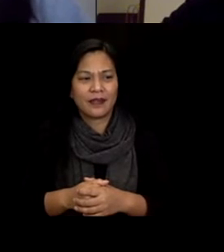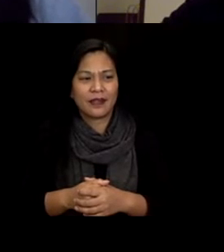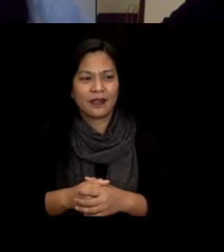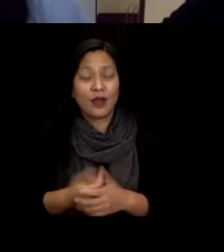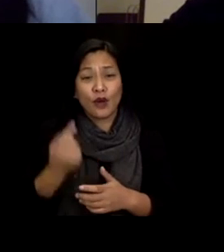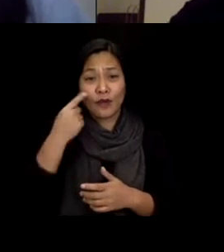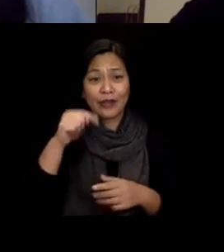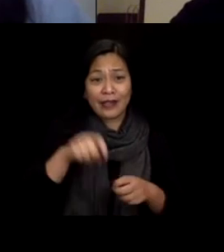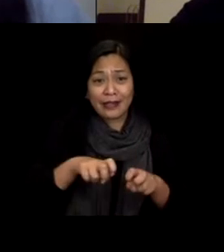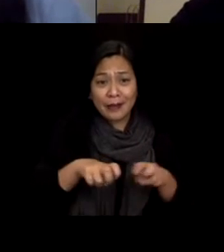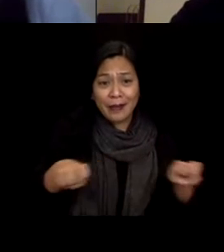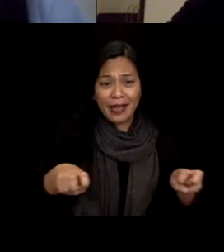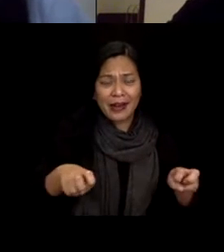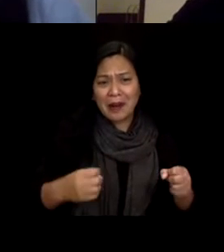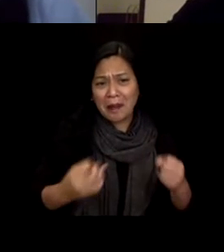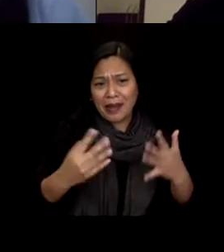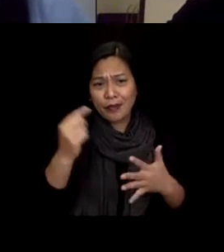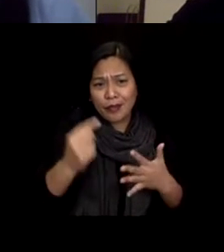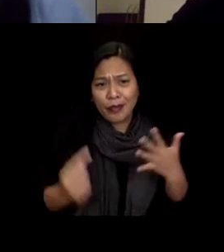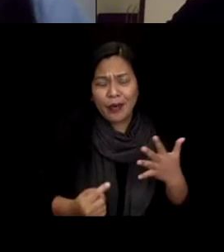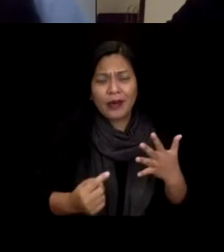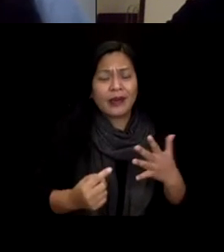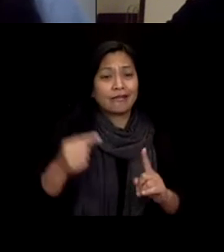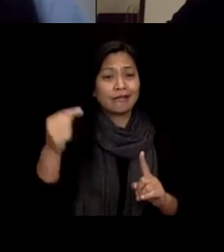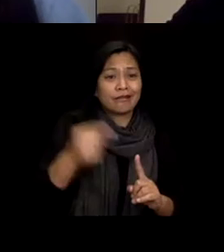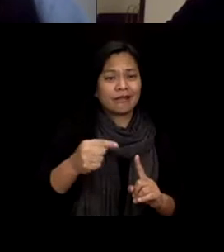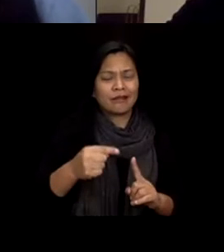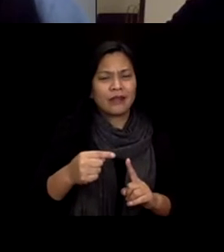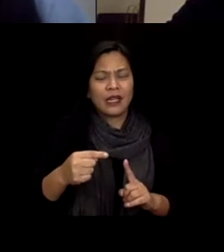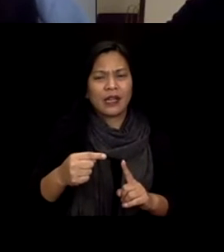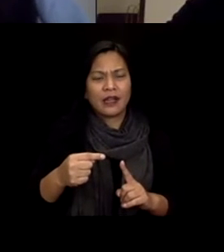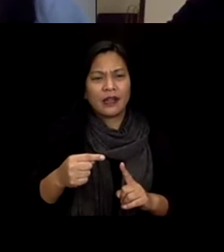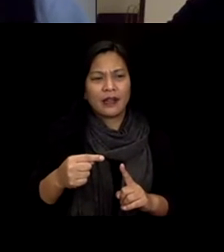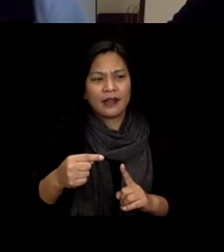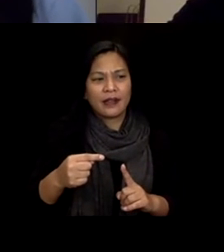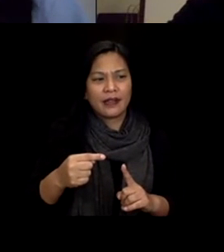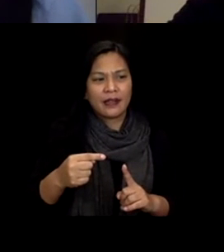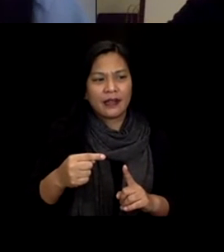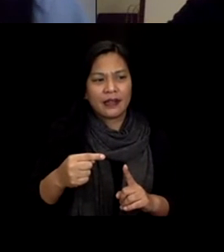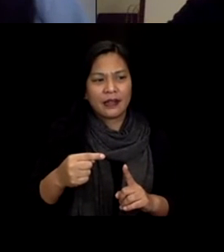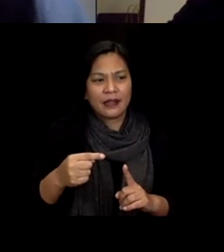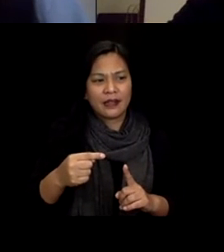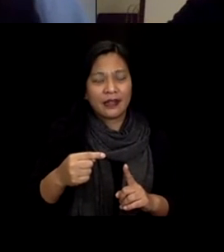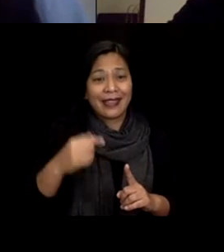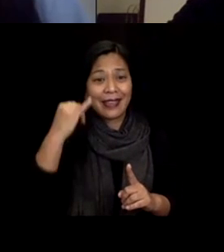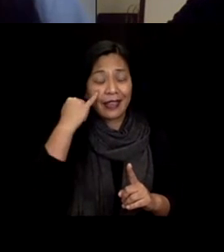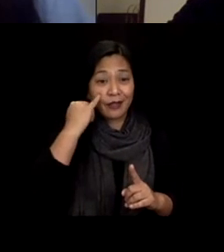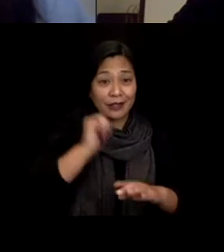panel are really about what it means to program something when all else is going